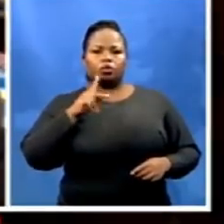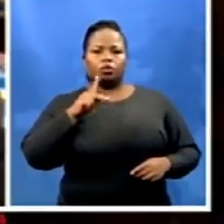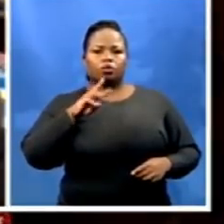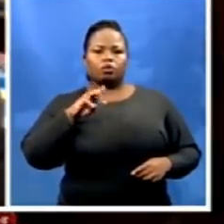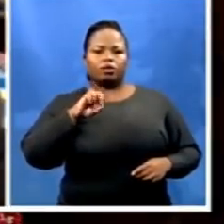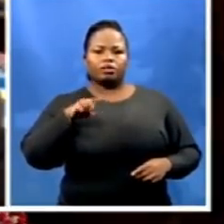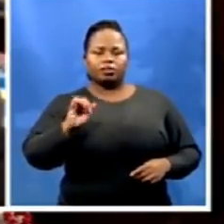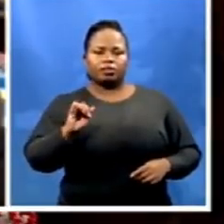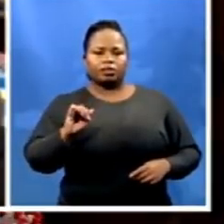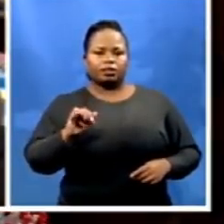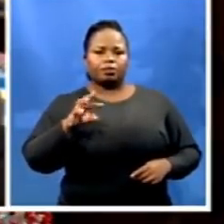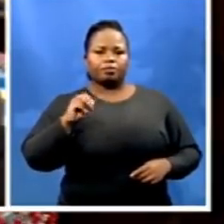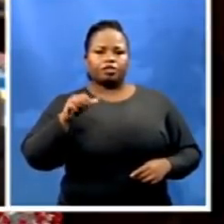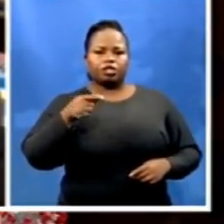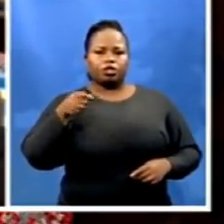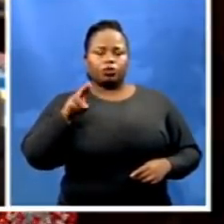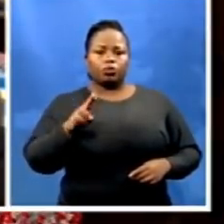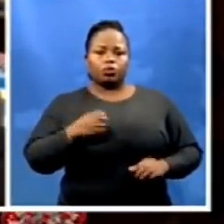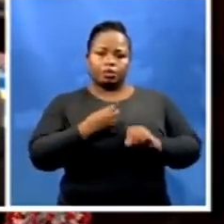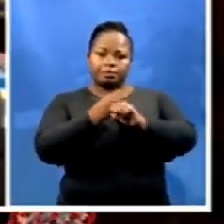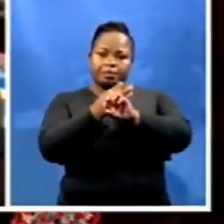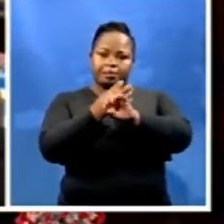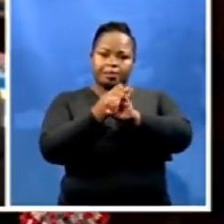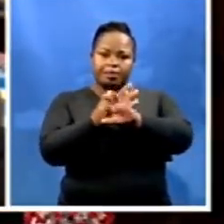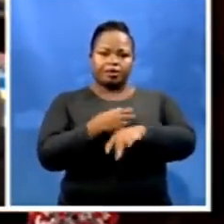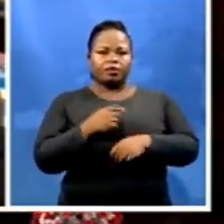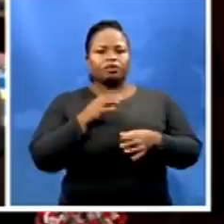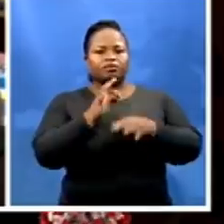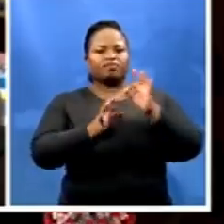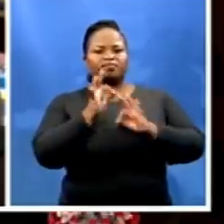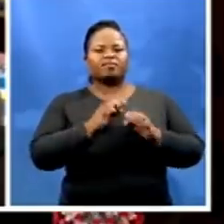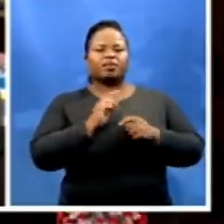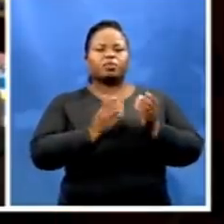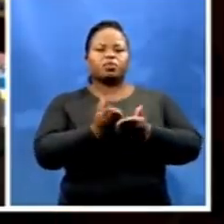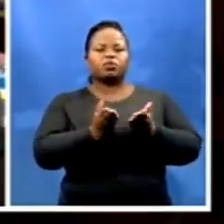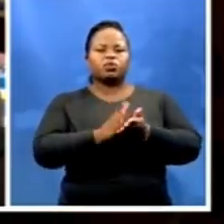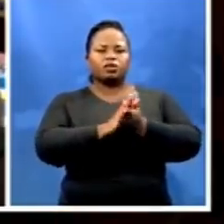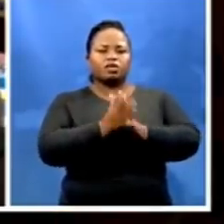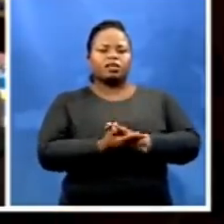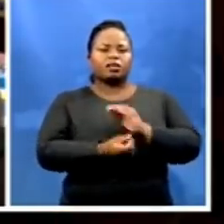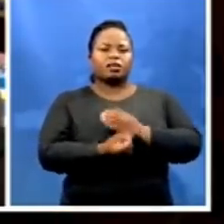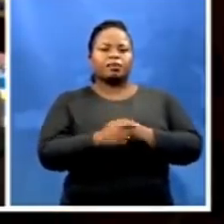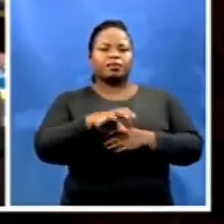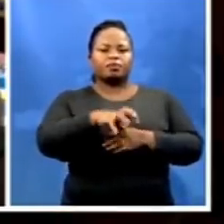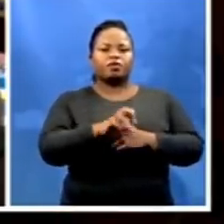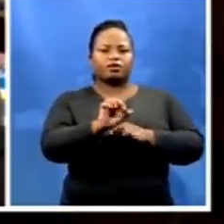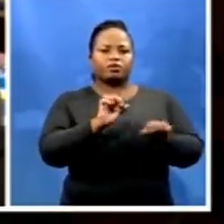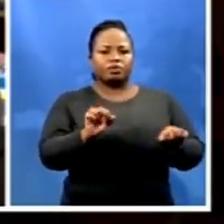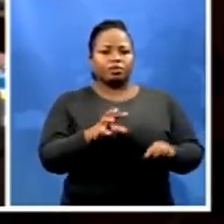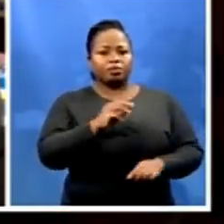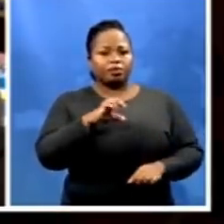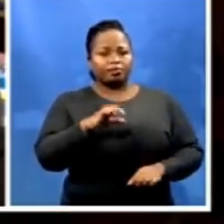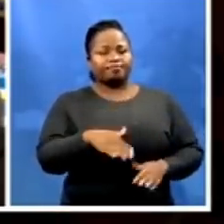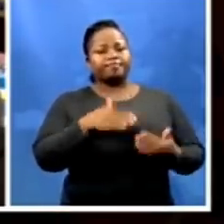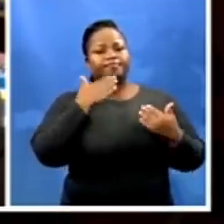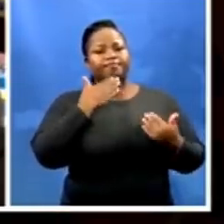speak about these issues, vandalism in schools in your province. MEC, pleasure having you on the program, but it's not under